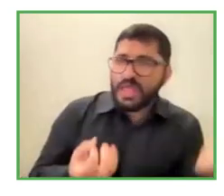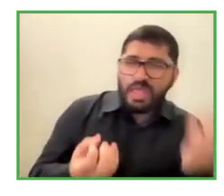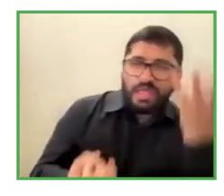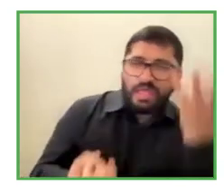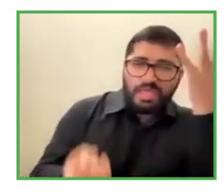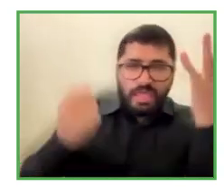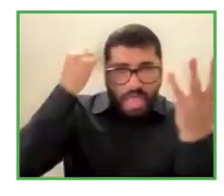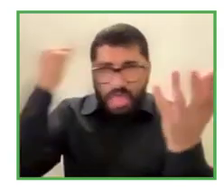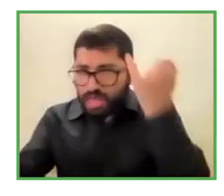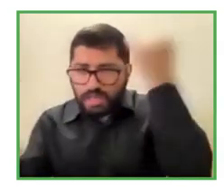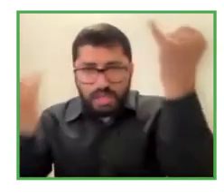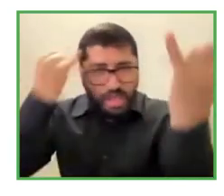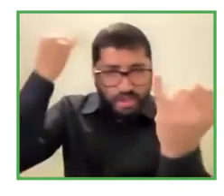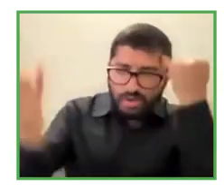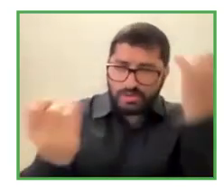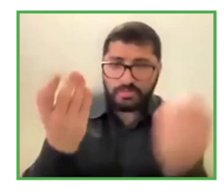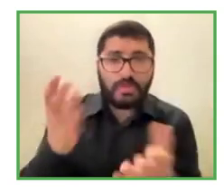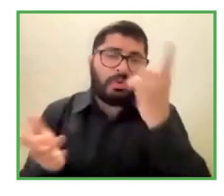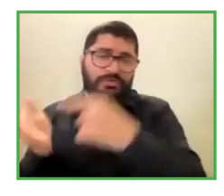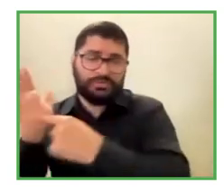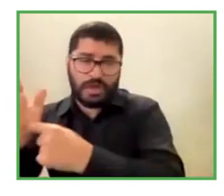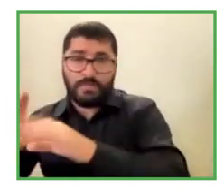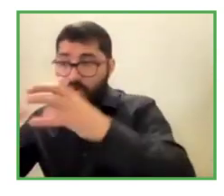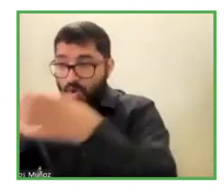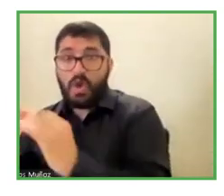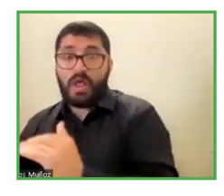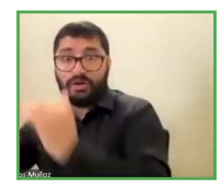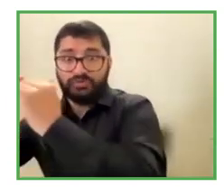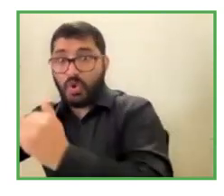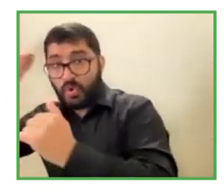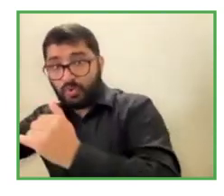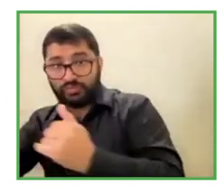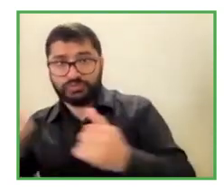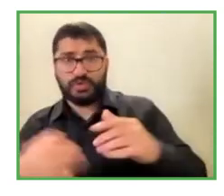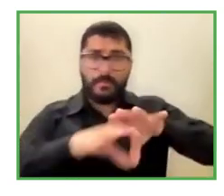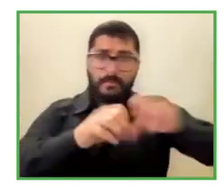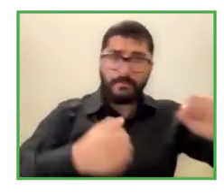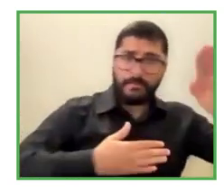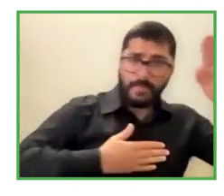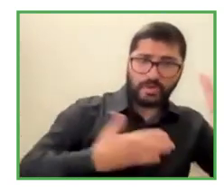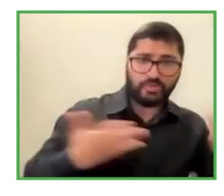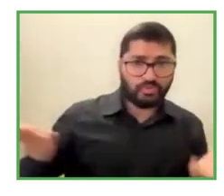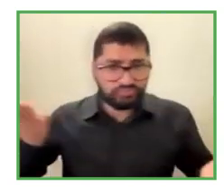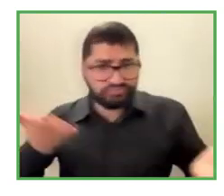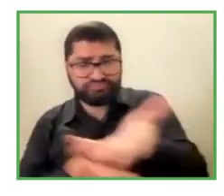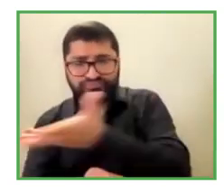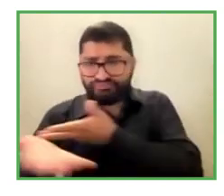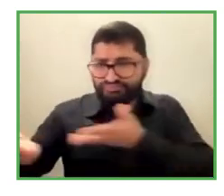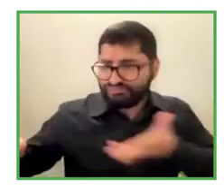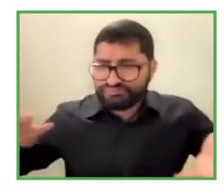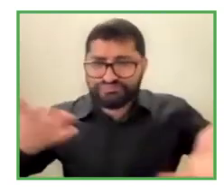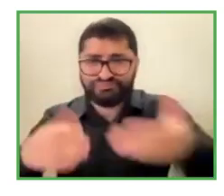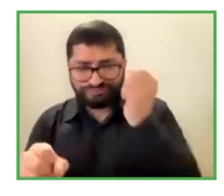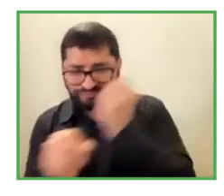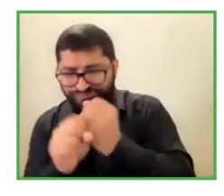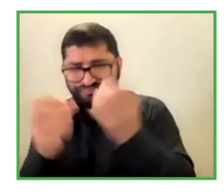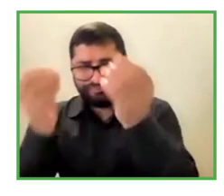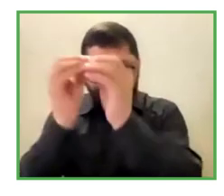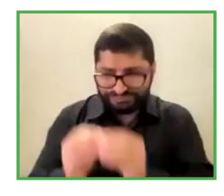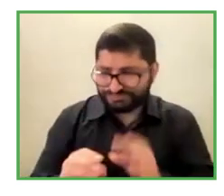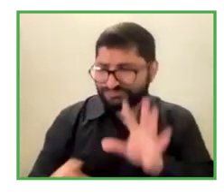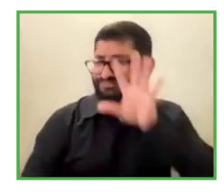INRPAC, and then with the ones that have their DNA in social and labor inclusion will be aiming for a